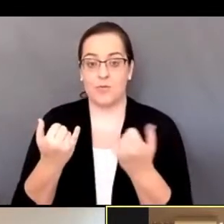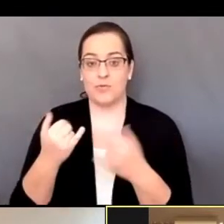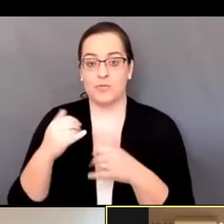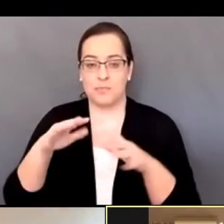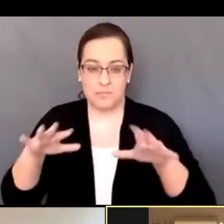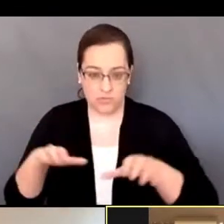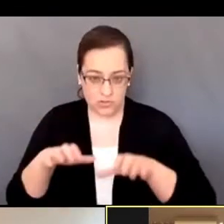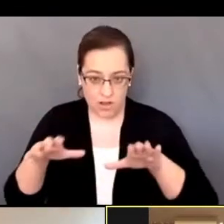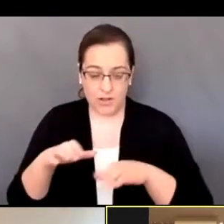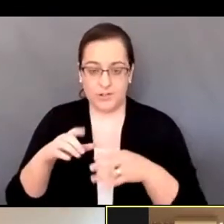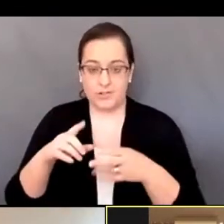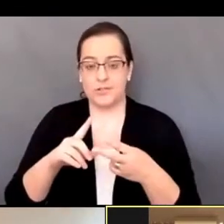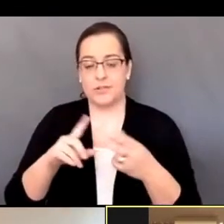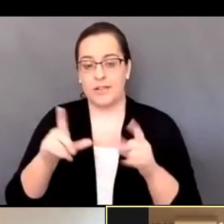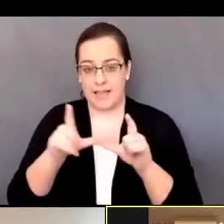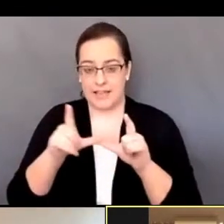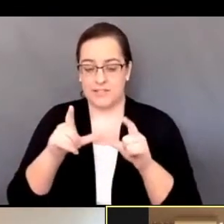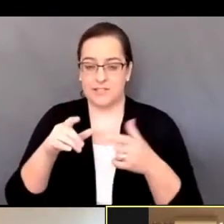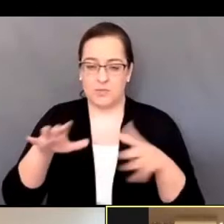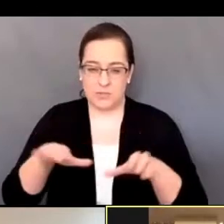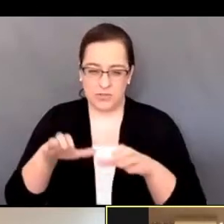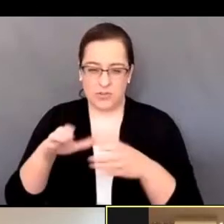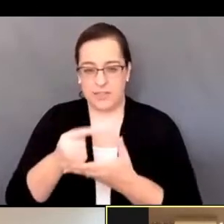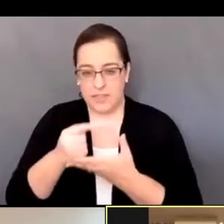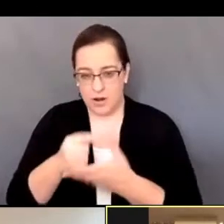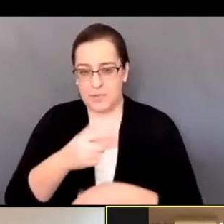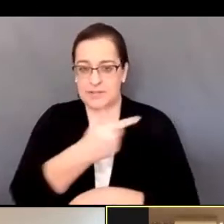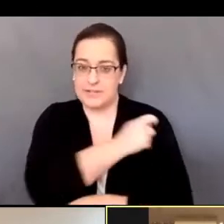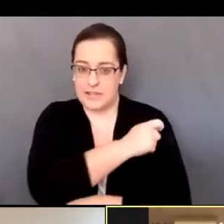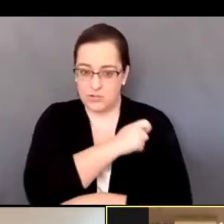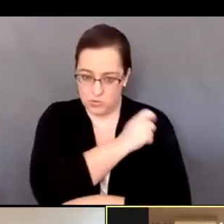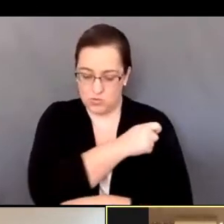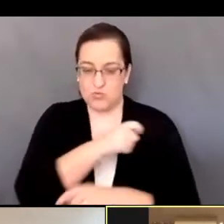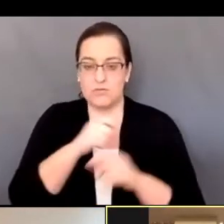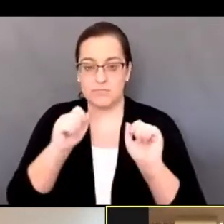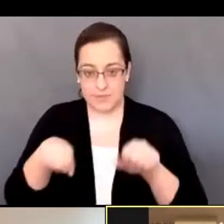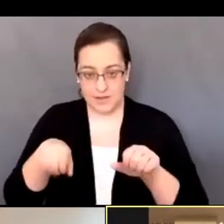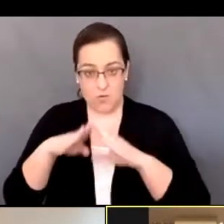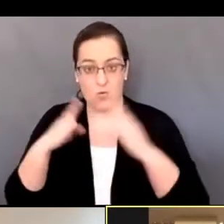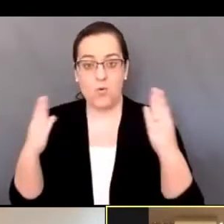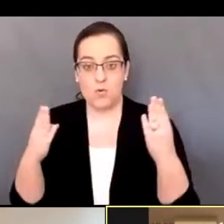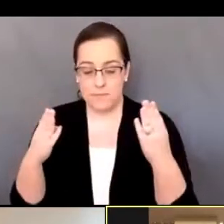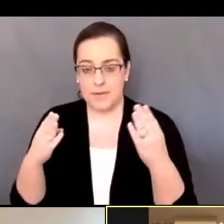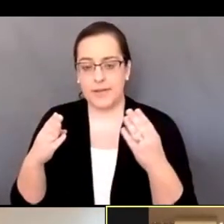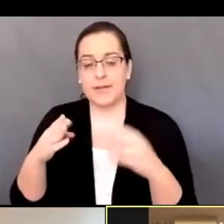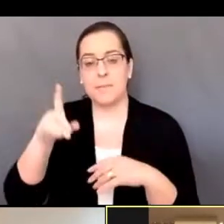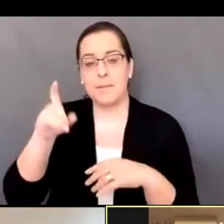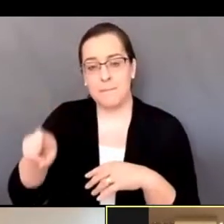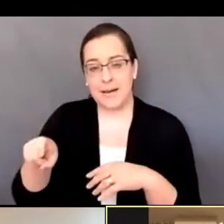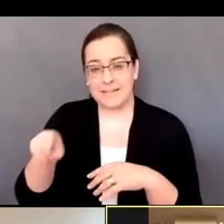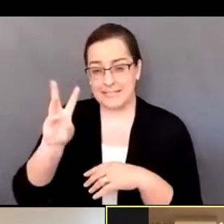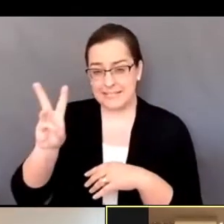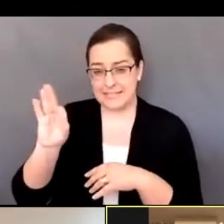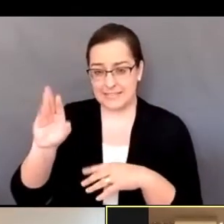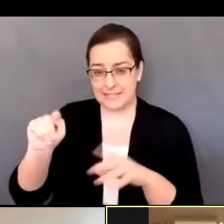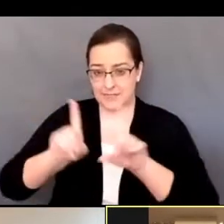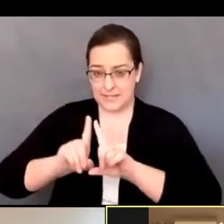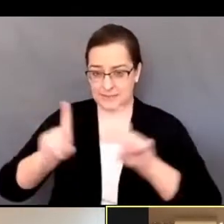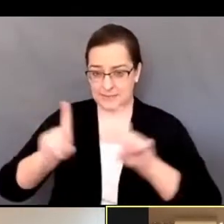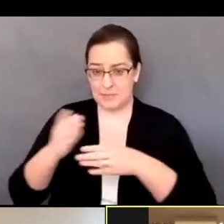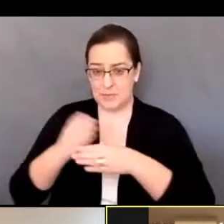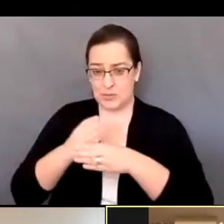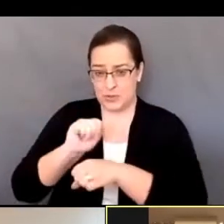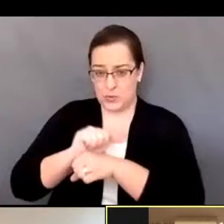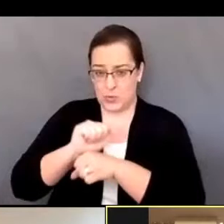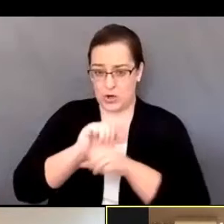massage establishments, licensed massage therapists, tattoo studios are allowed to open. They do have to ensure at least 6 feet of social distance between